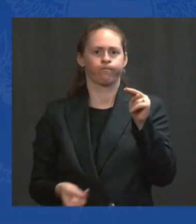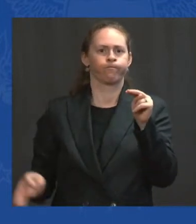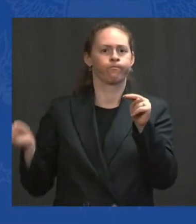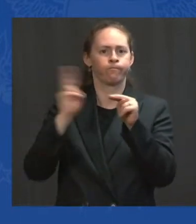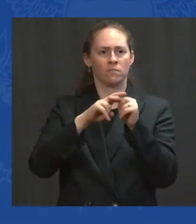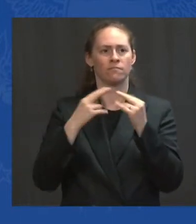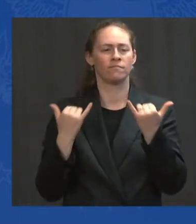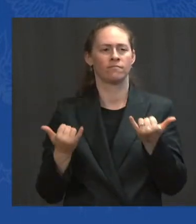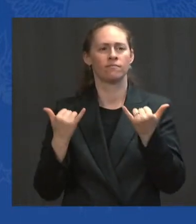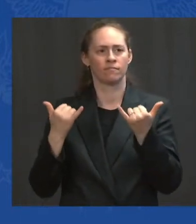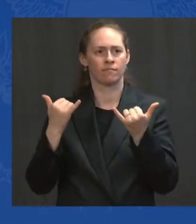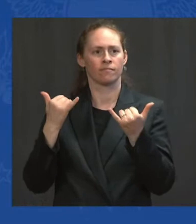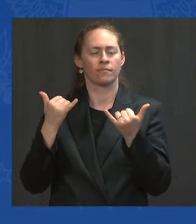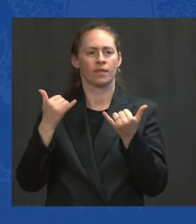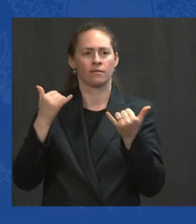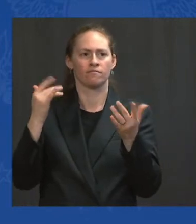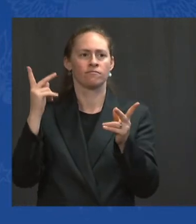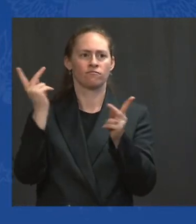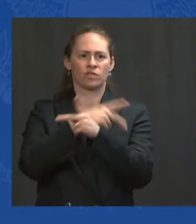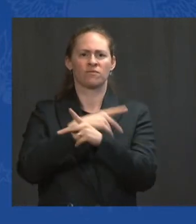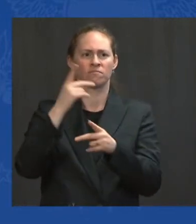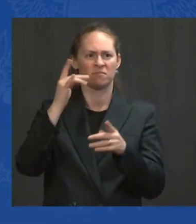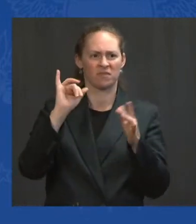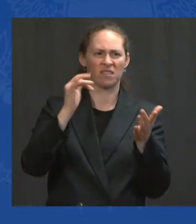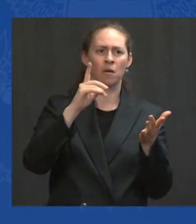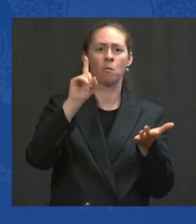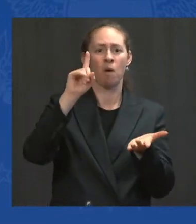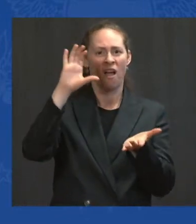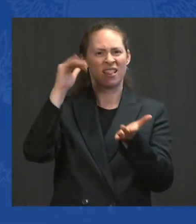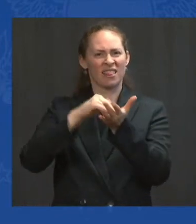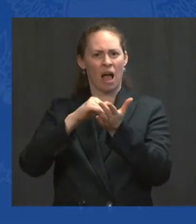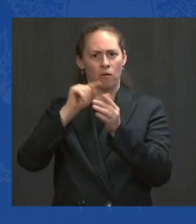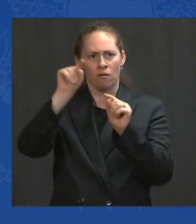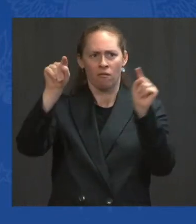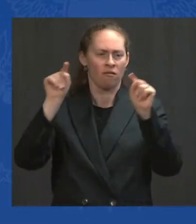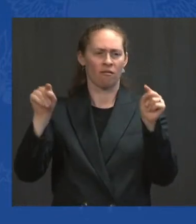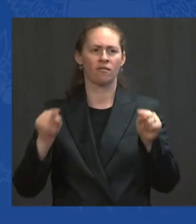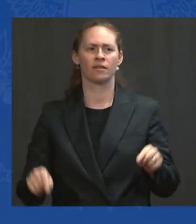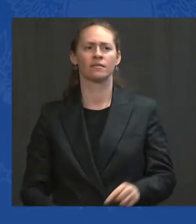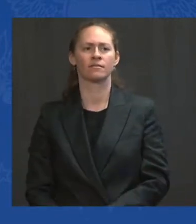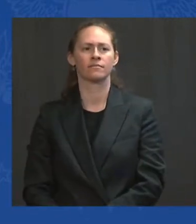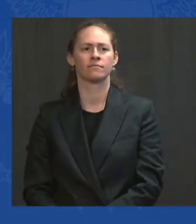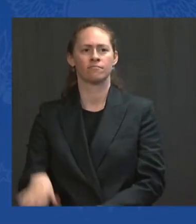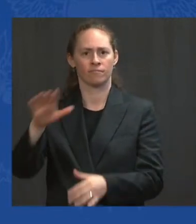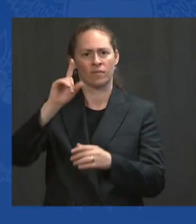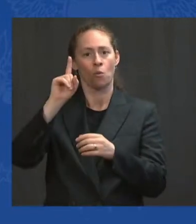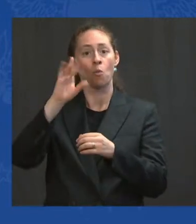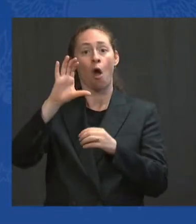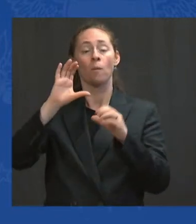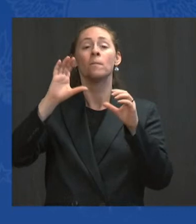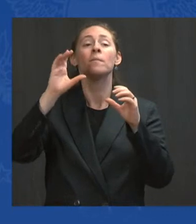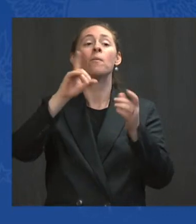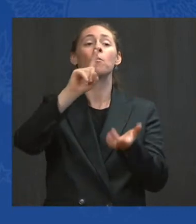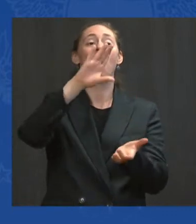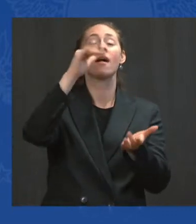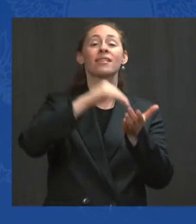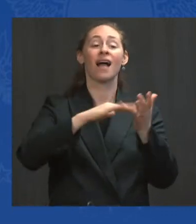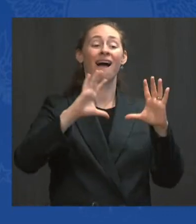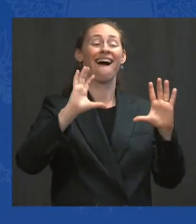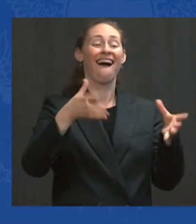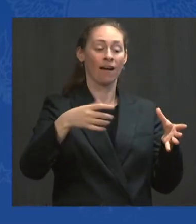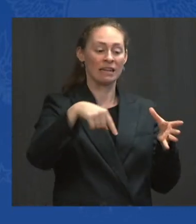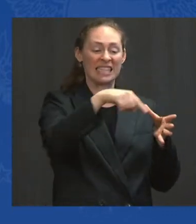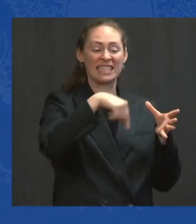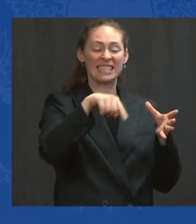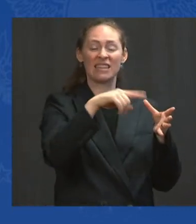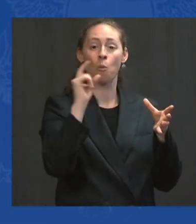100,000 people over the last 7 days. On the right side of this slide, shown in purple, are the counties in the US that